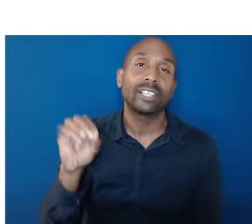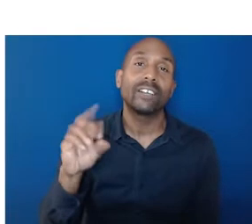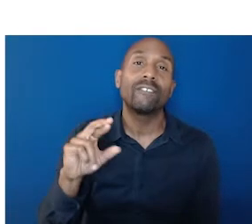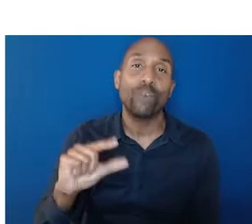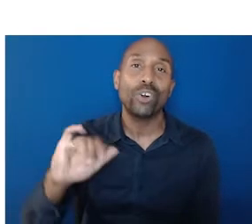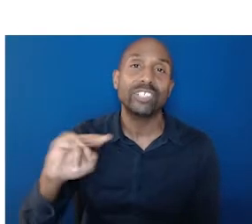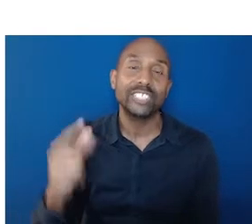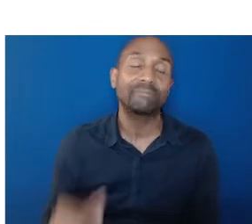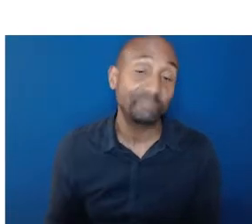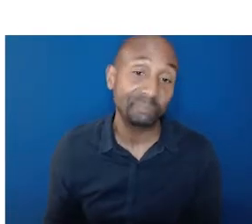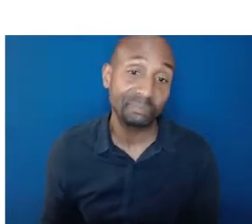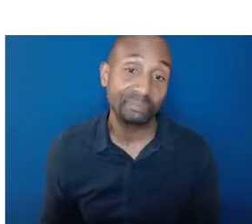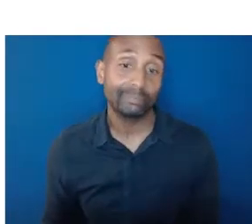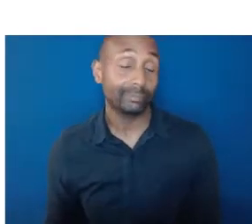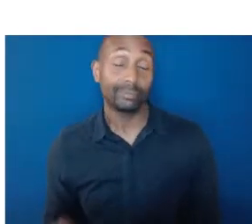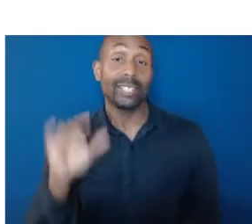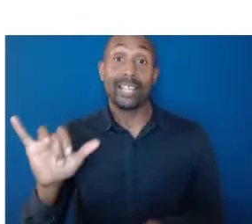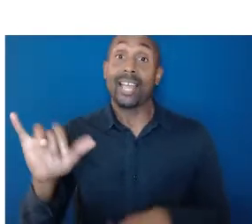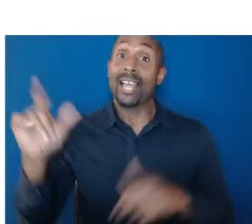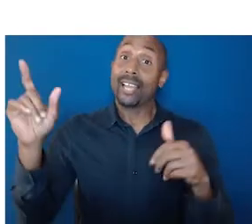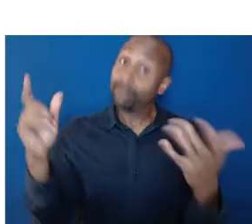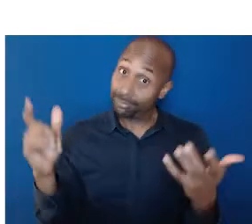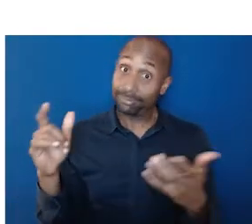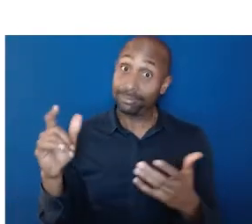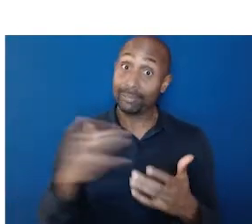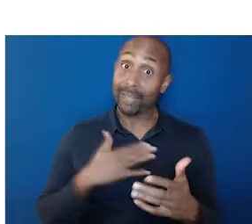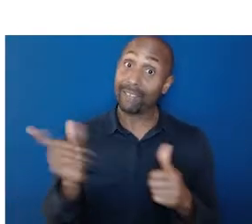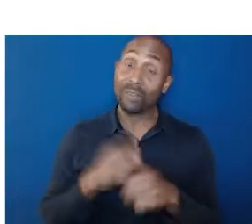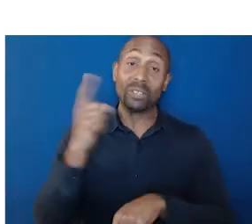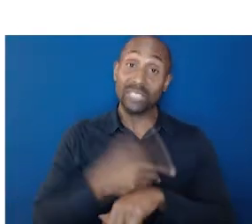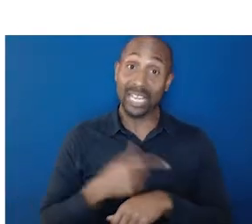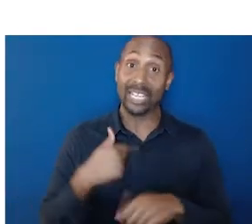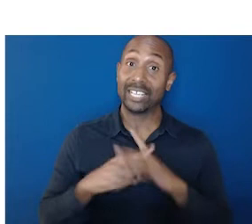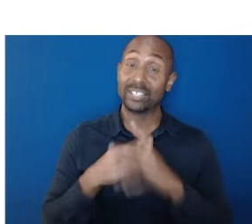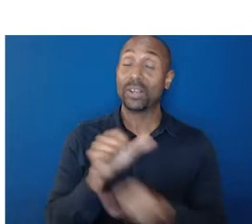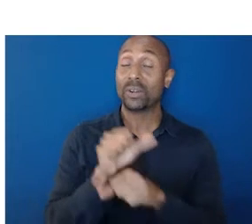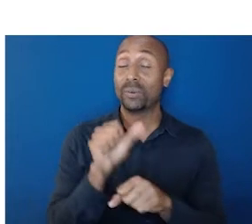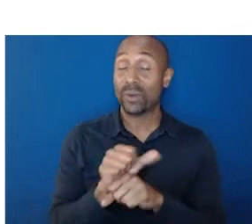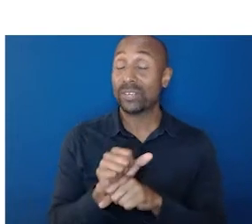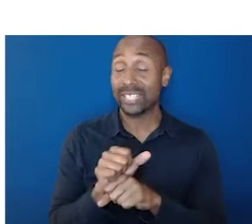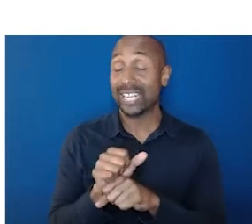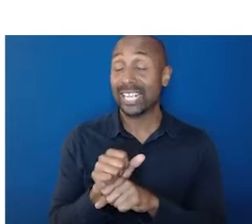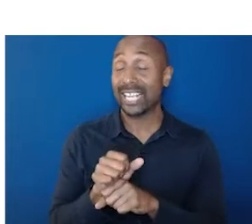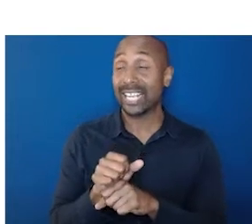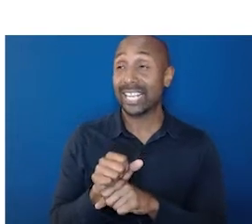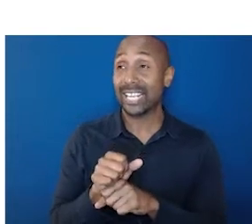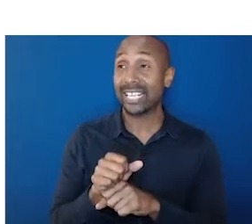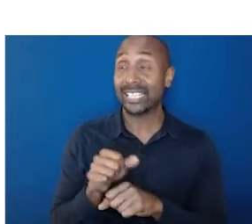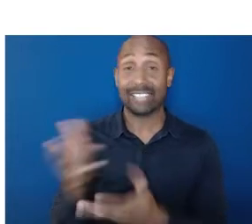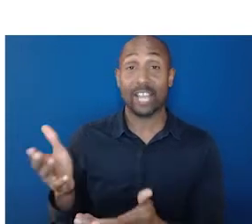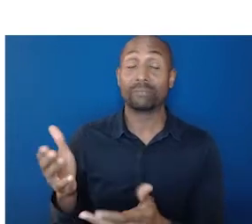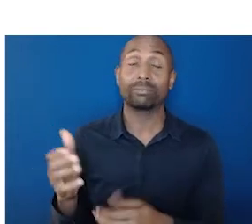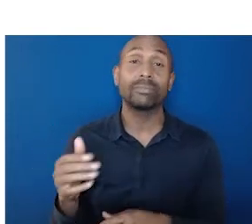And so that is the very first day when I started working, I